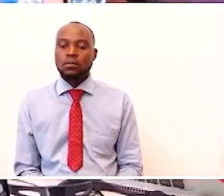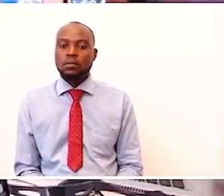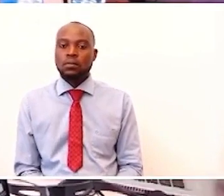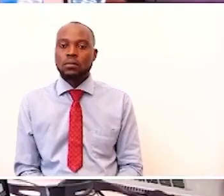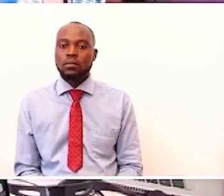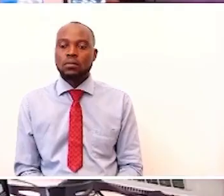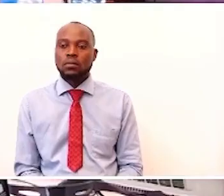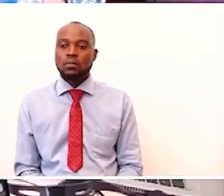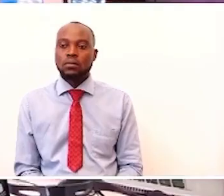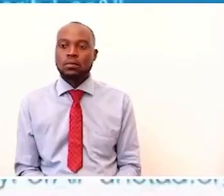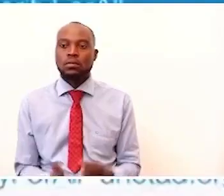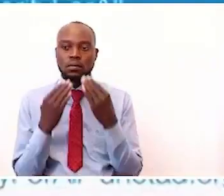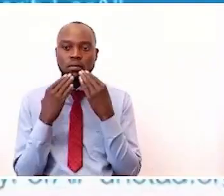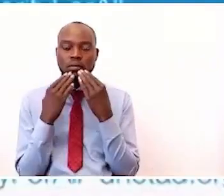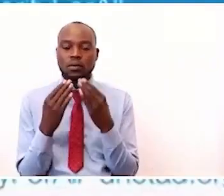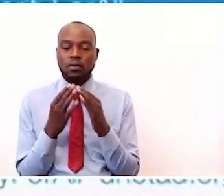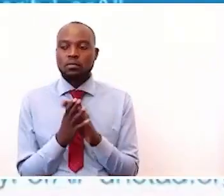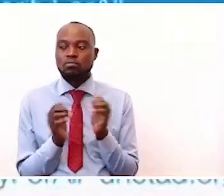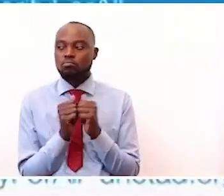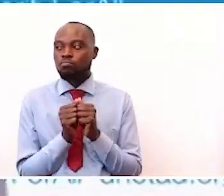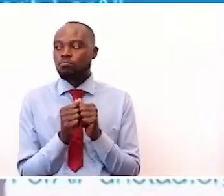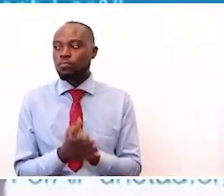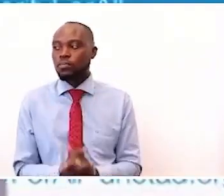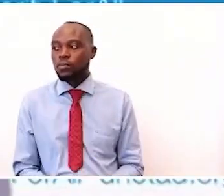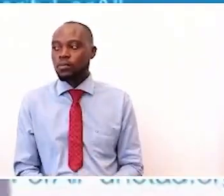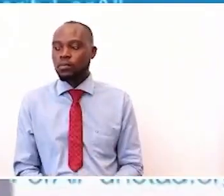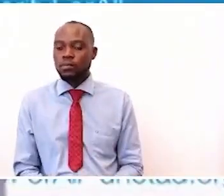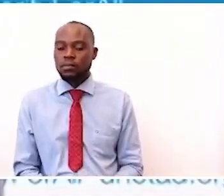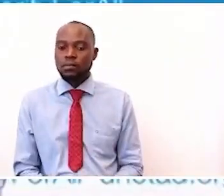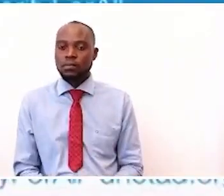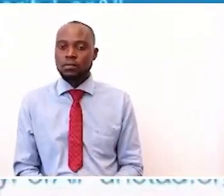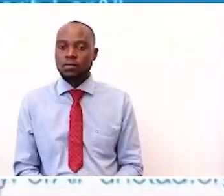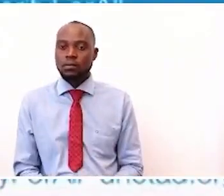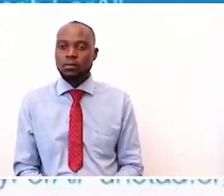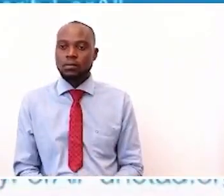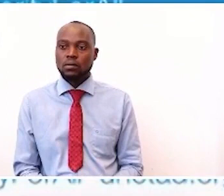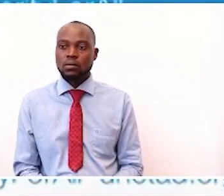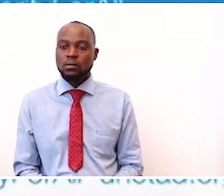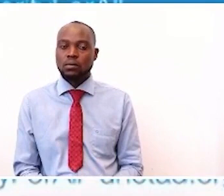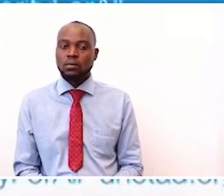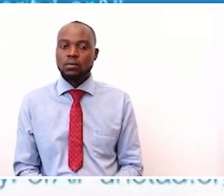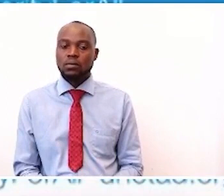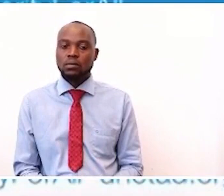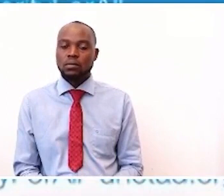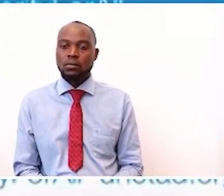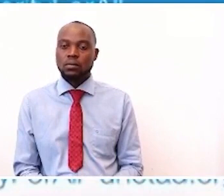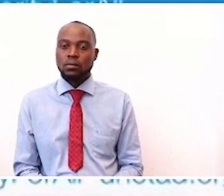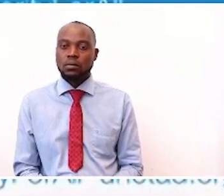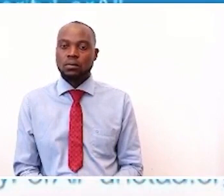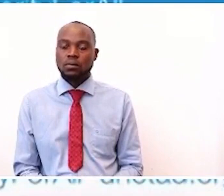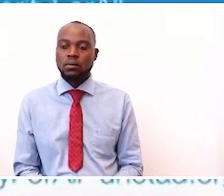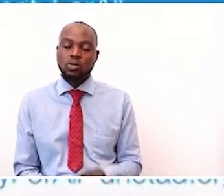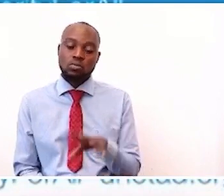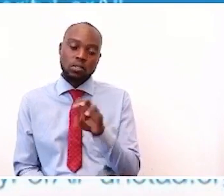Thank you very much, Jason. Yes, my 2 minutes, I think perhaps like Pakistan, I'll take this as an